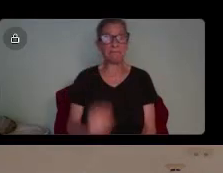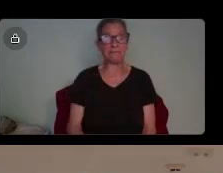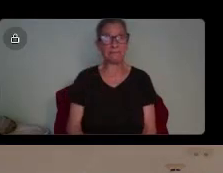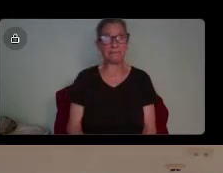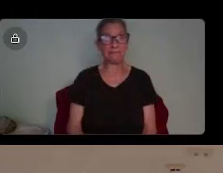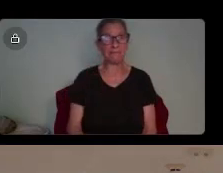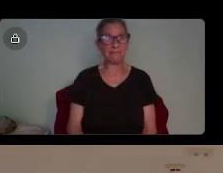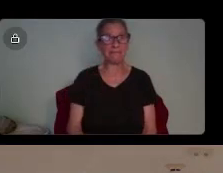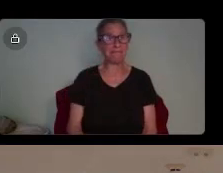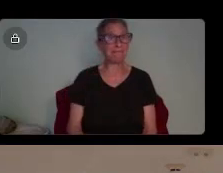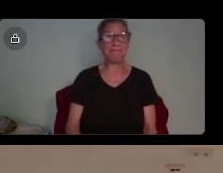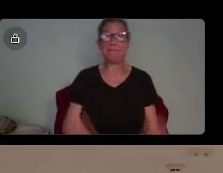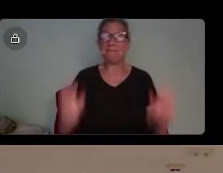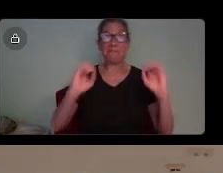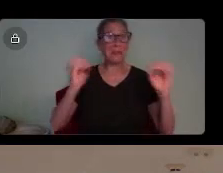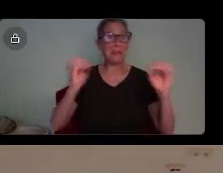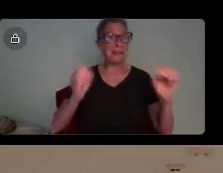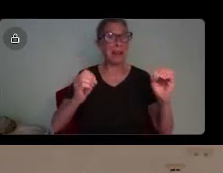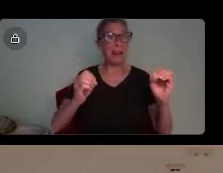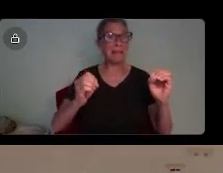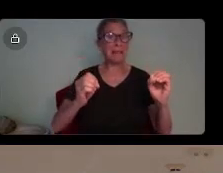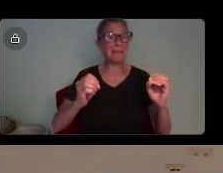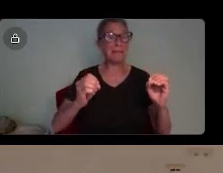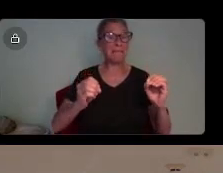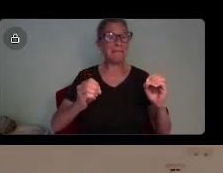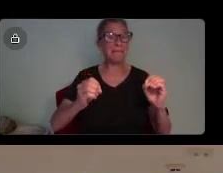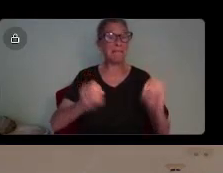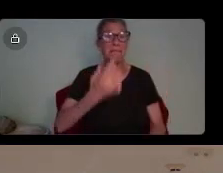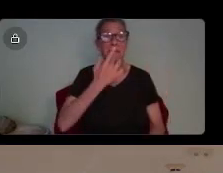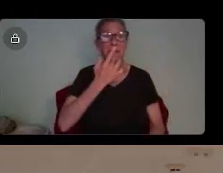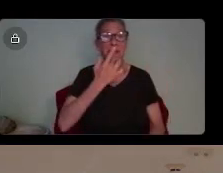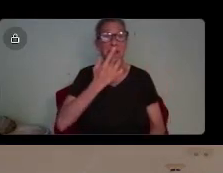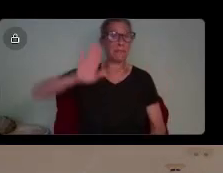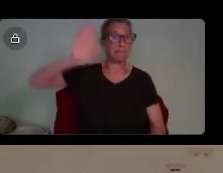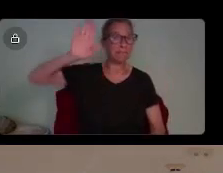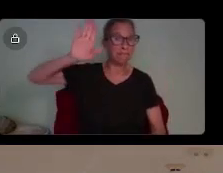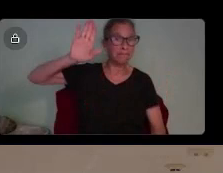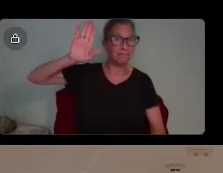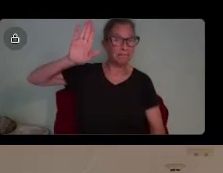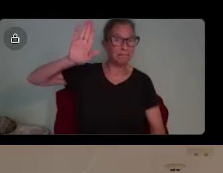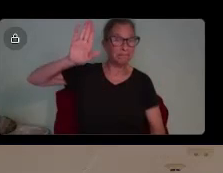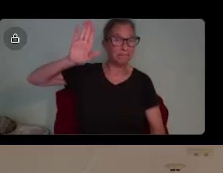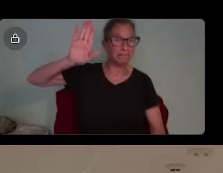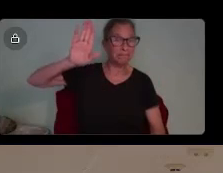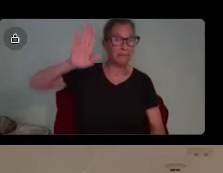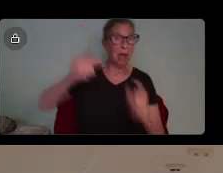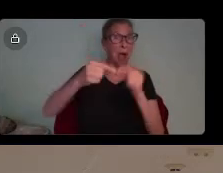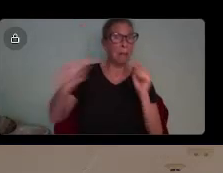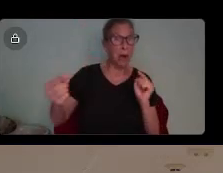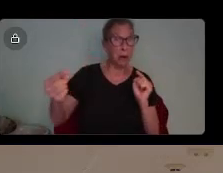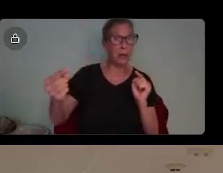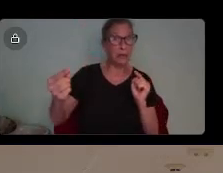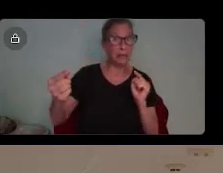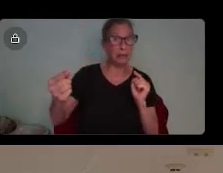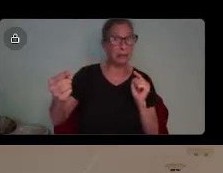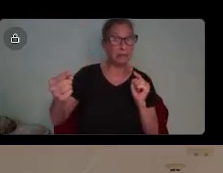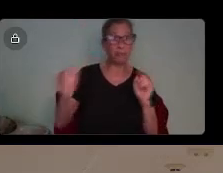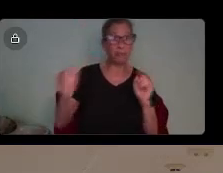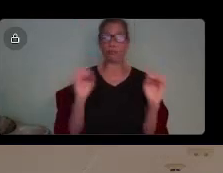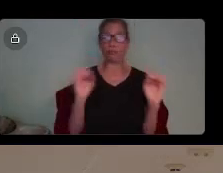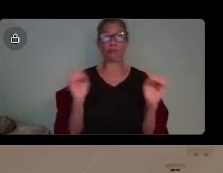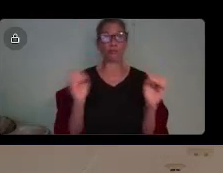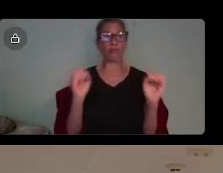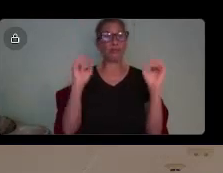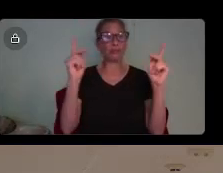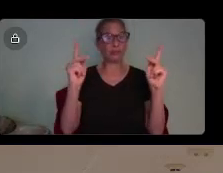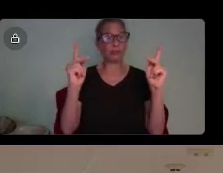Okay, seeing and hearing none. Board members, all in favor, please say aye. Aye. All opposed? Okay,